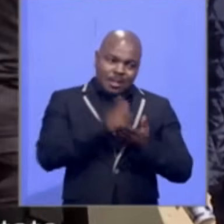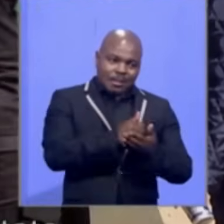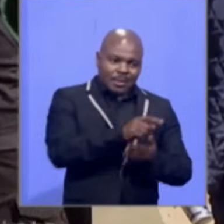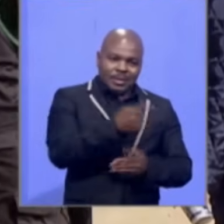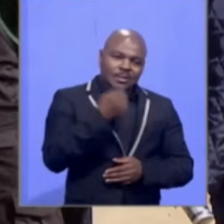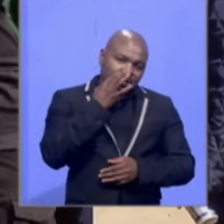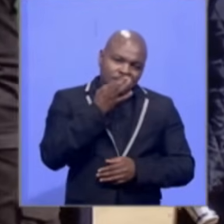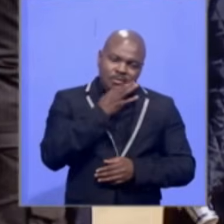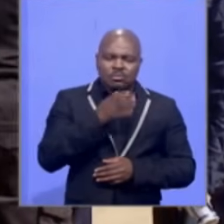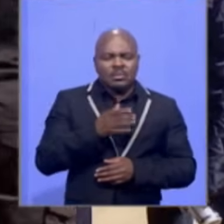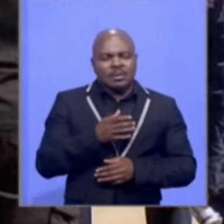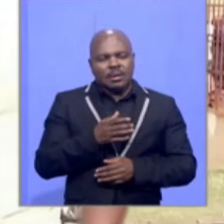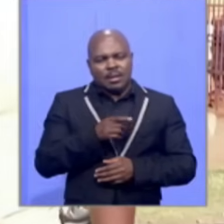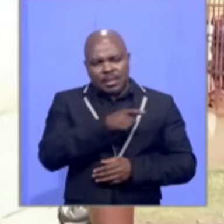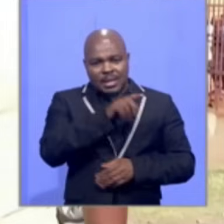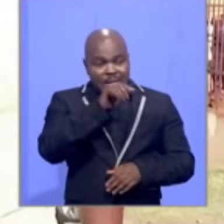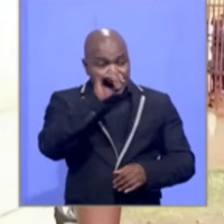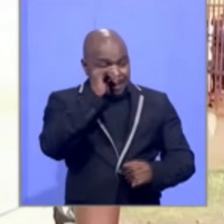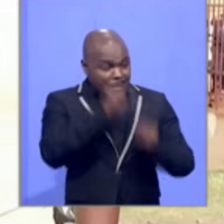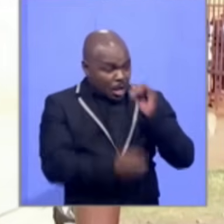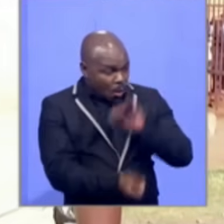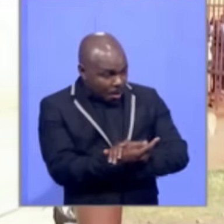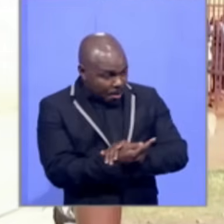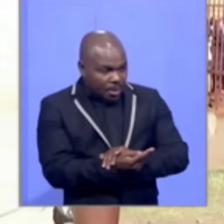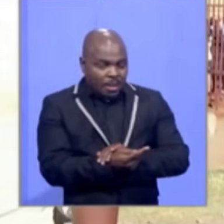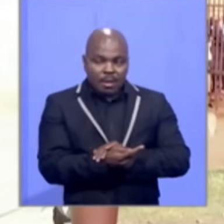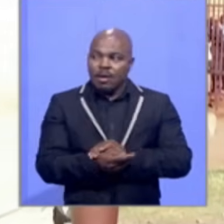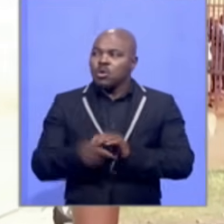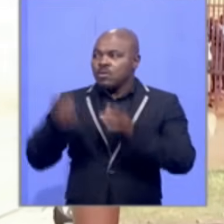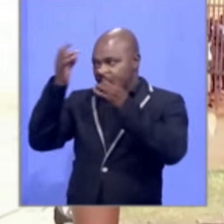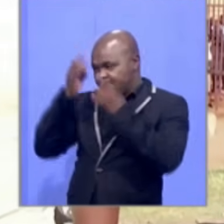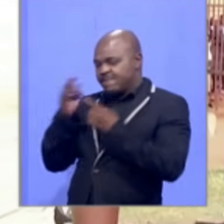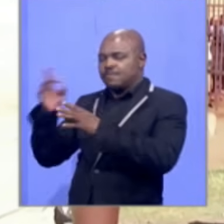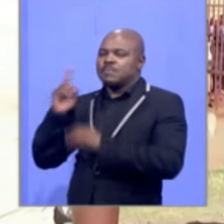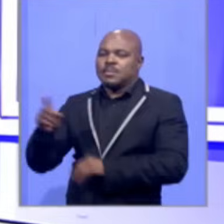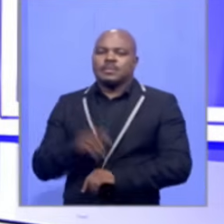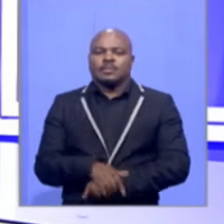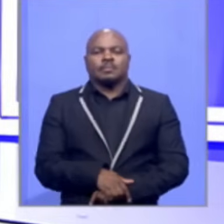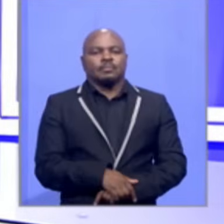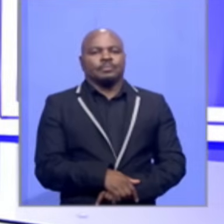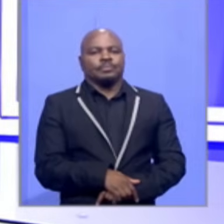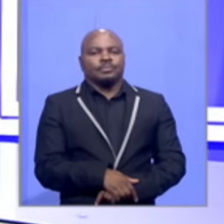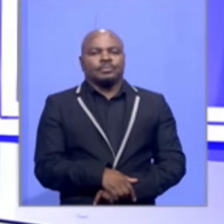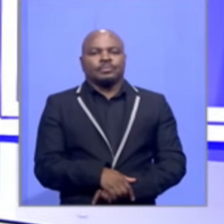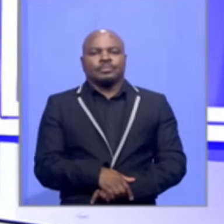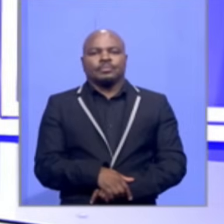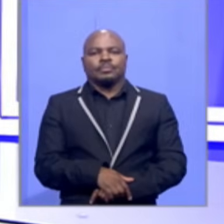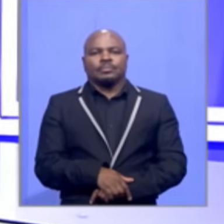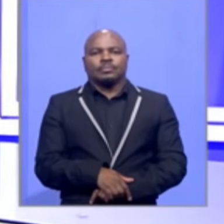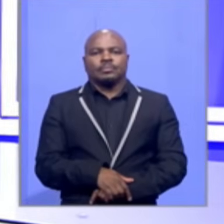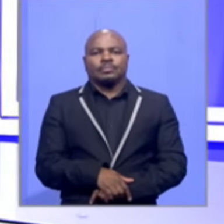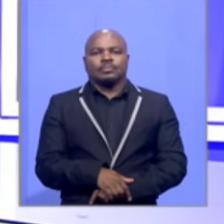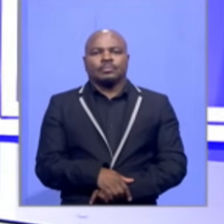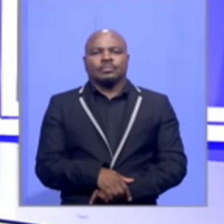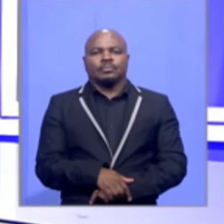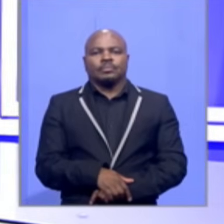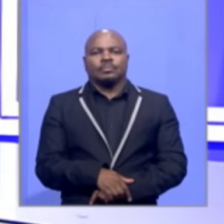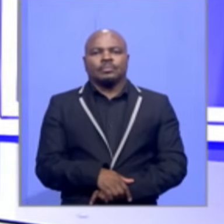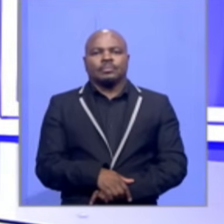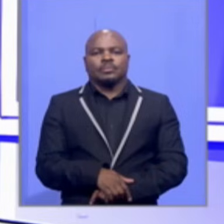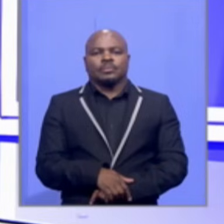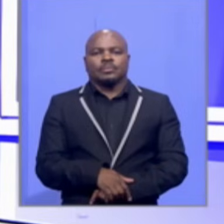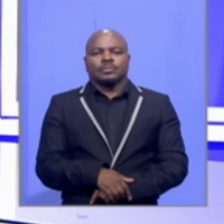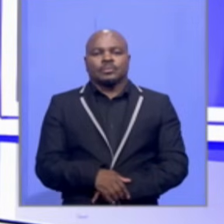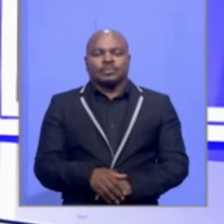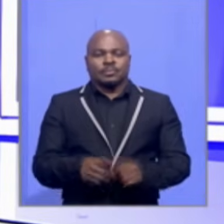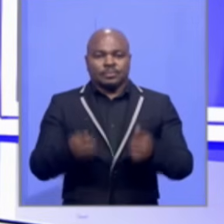le ho tlaleha diphoso tse teng hang fela ha di iponahatsa. Konelo le Khafo, ditaba tsa SA. Ha re